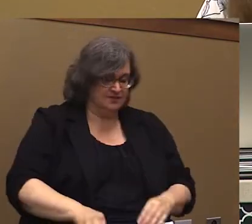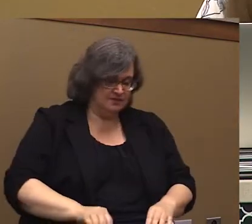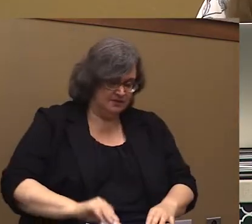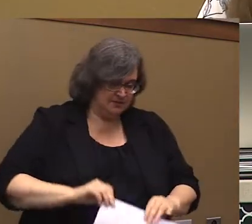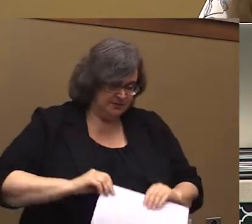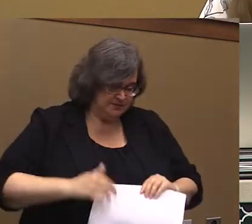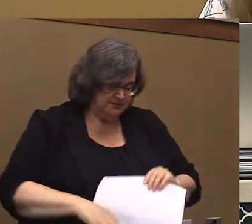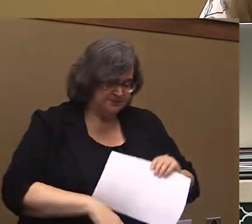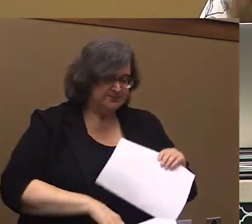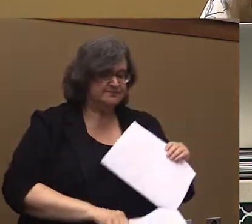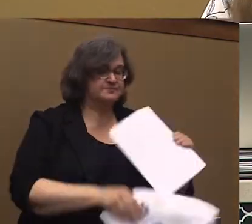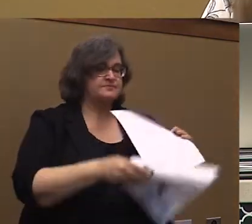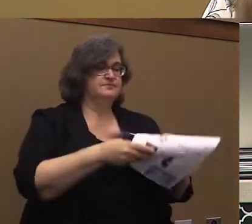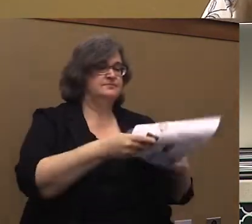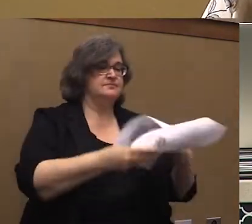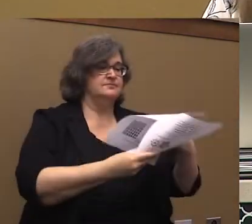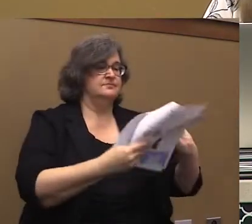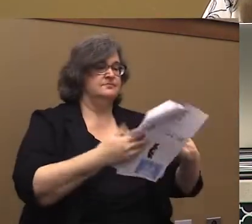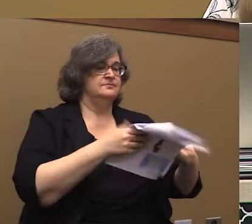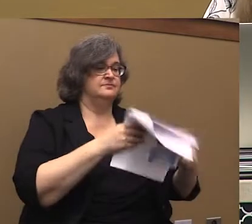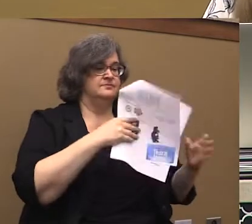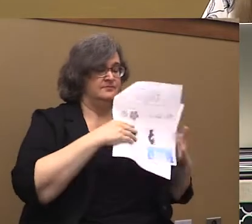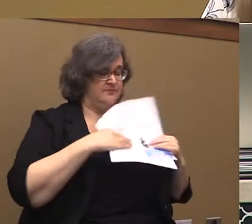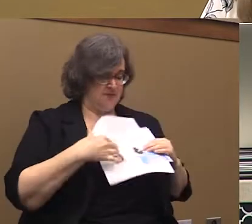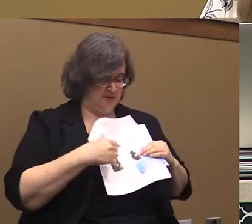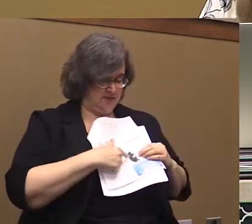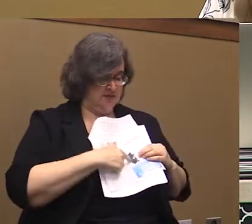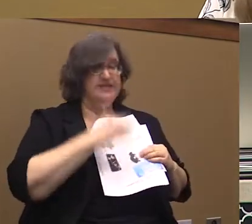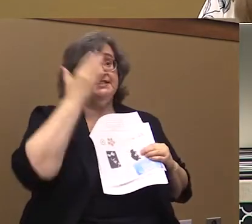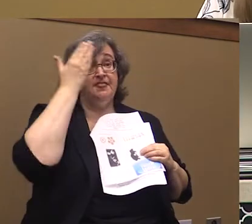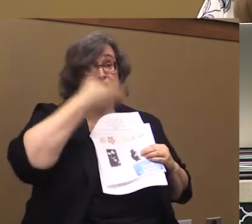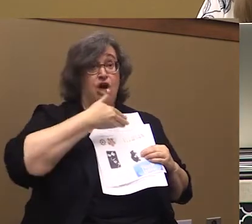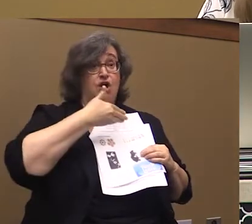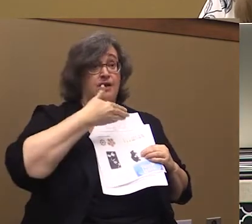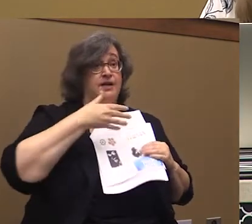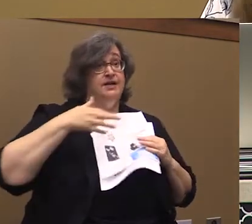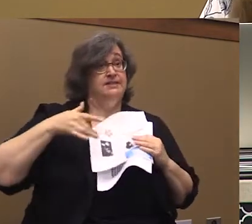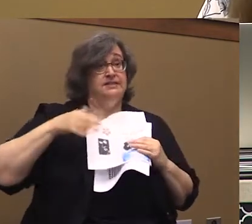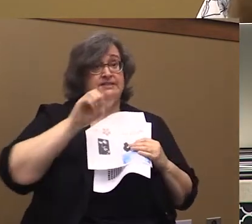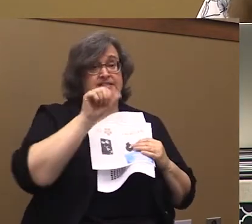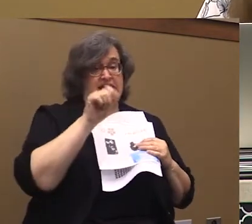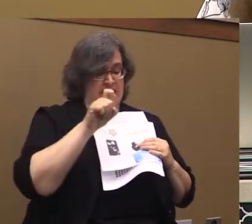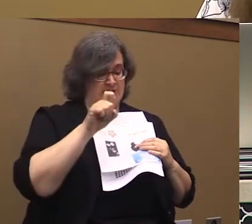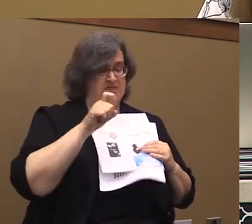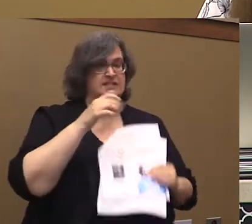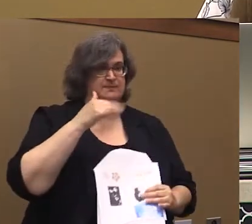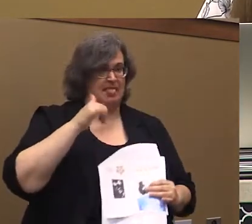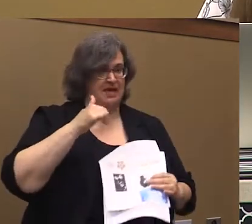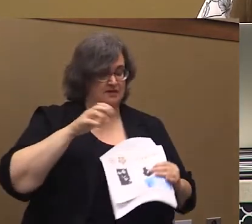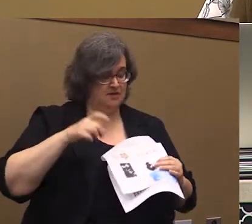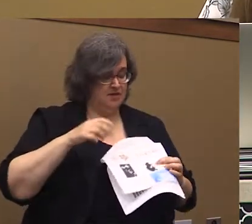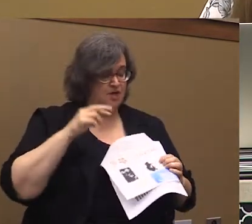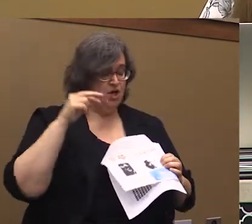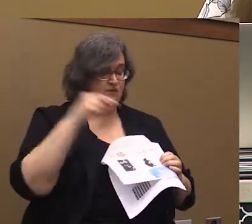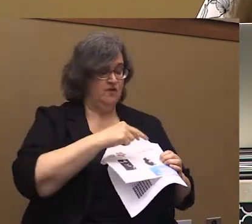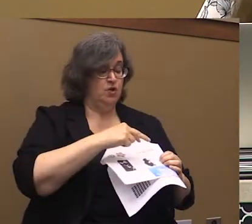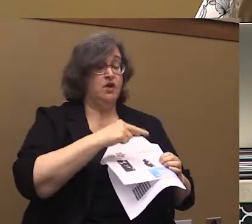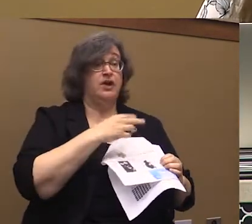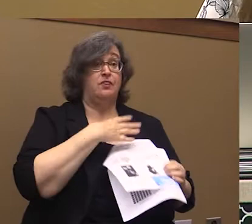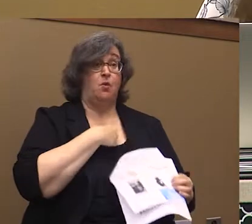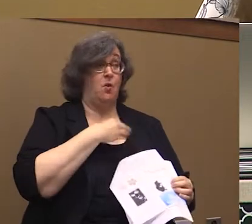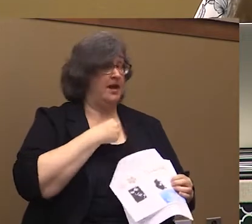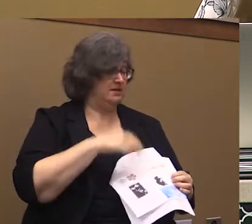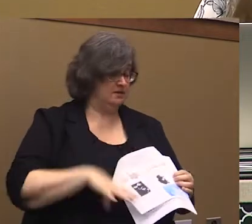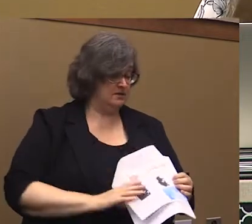the saxophone man is the darker shading. And if you stare at the